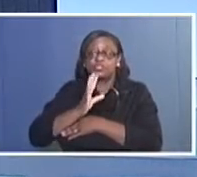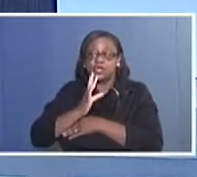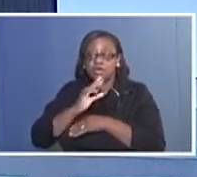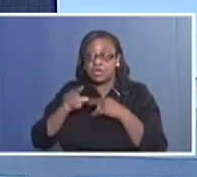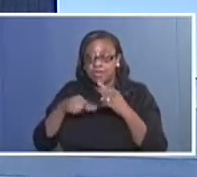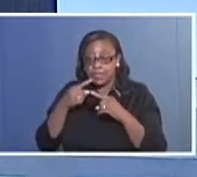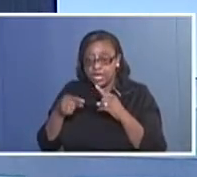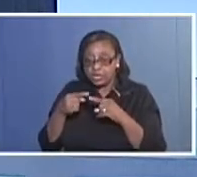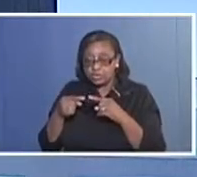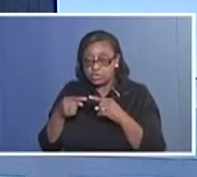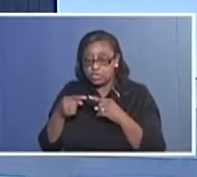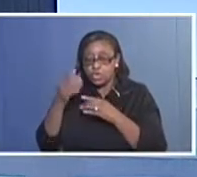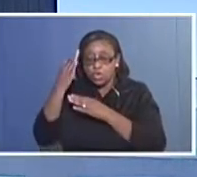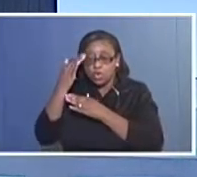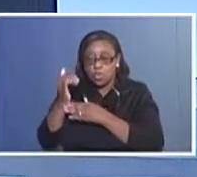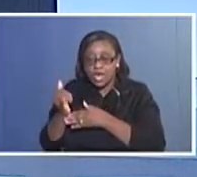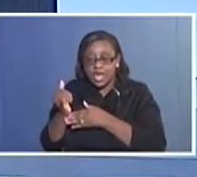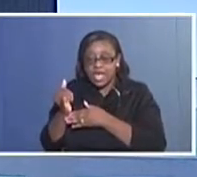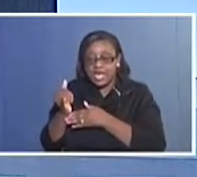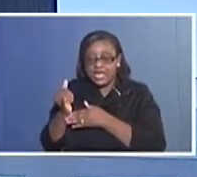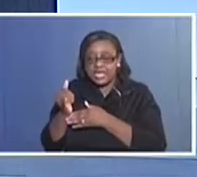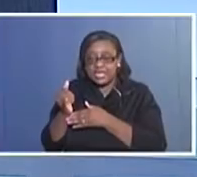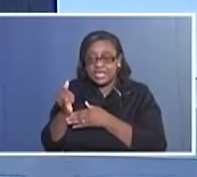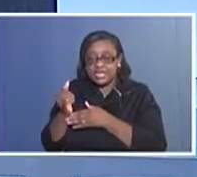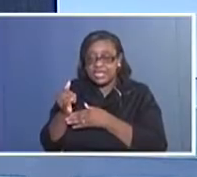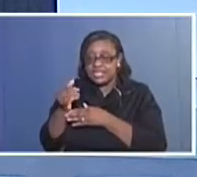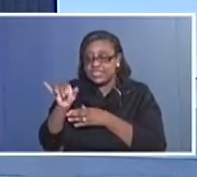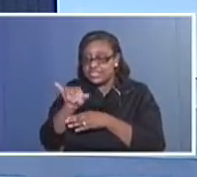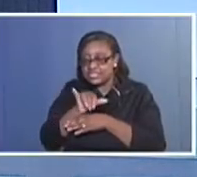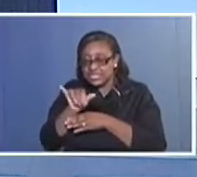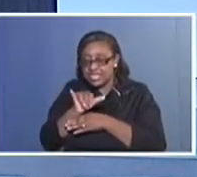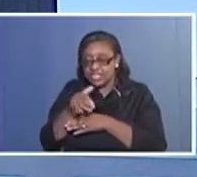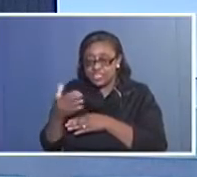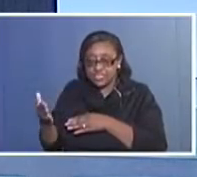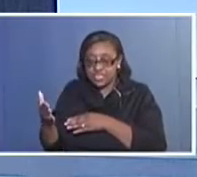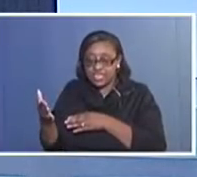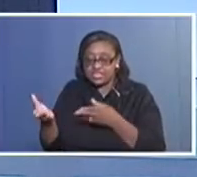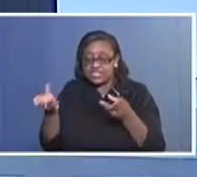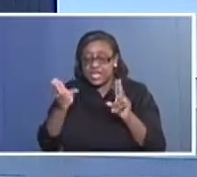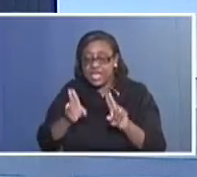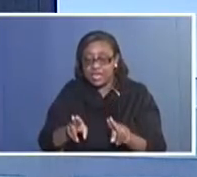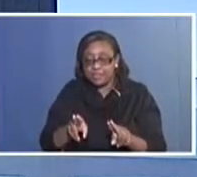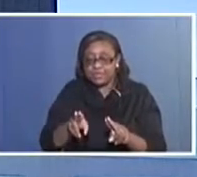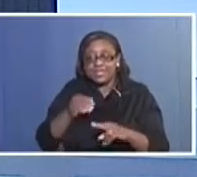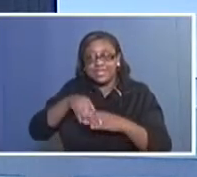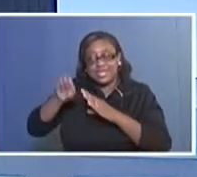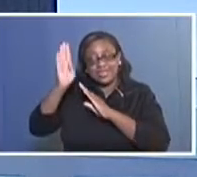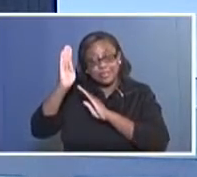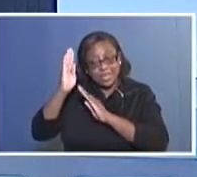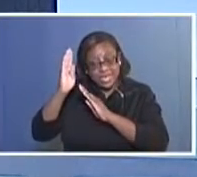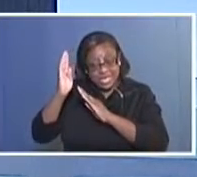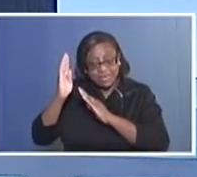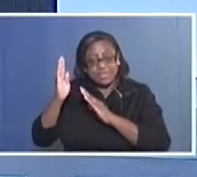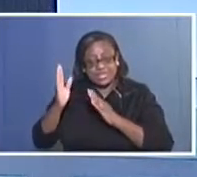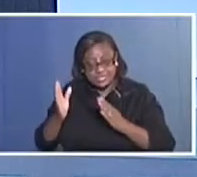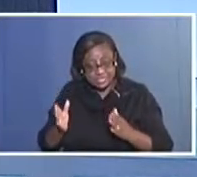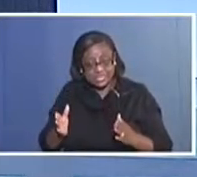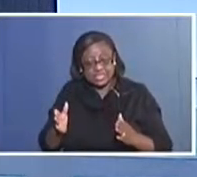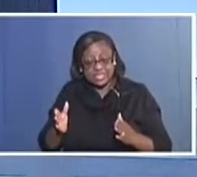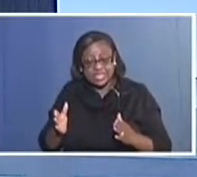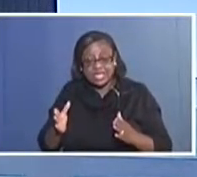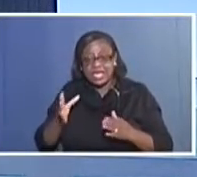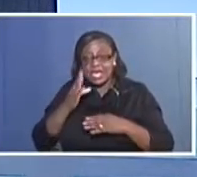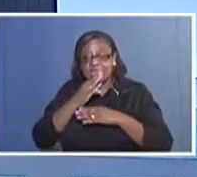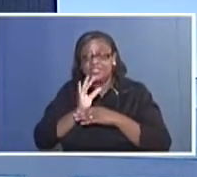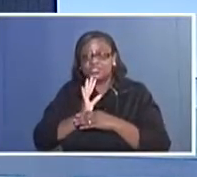though he questioned why the same urgency doesn't exist to resolve related issues among Bahamians. He defended the Prospect Ridge